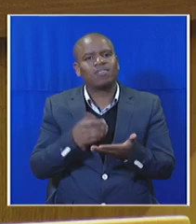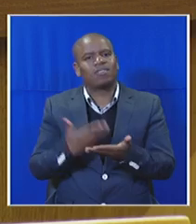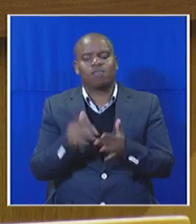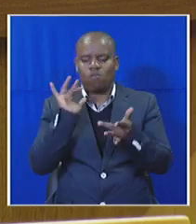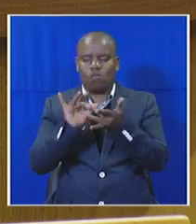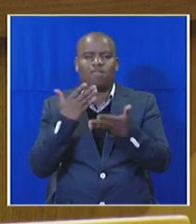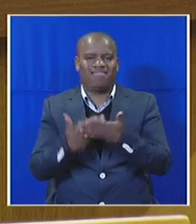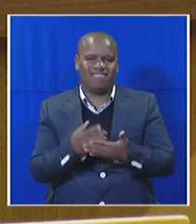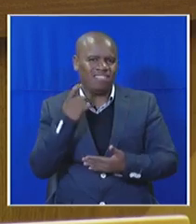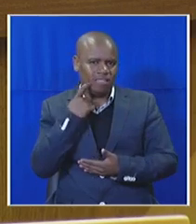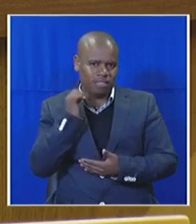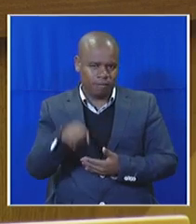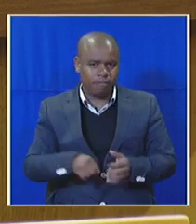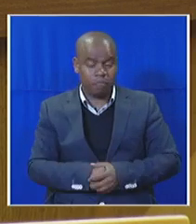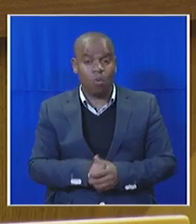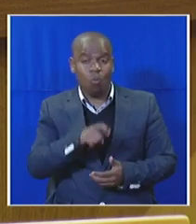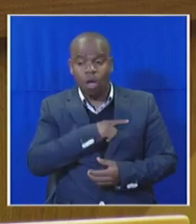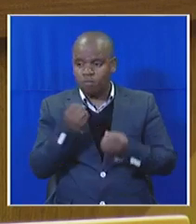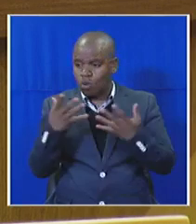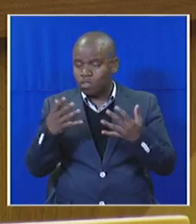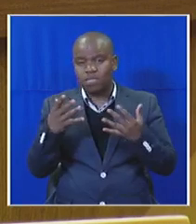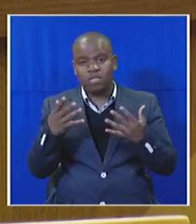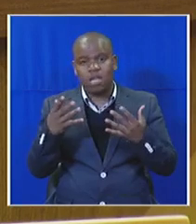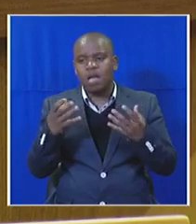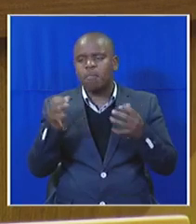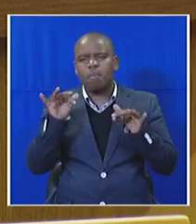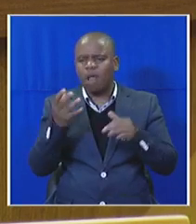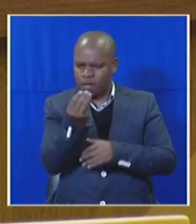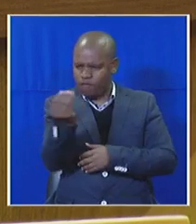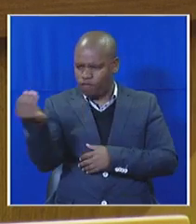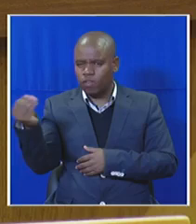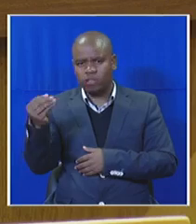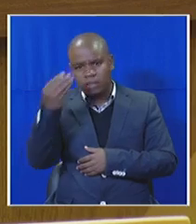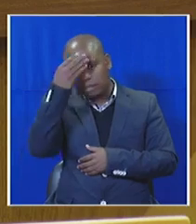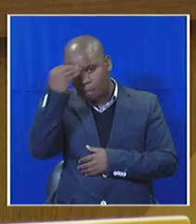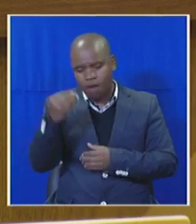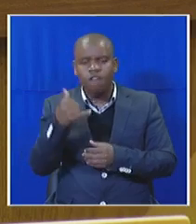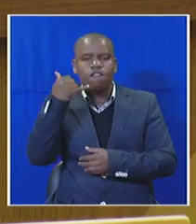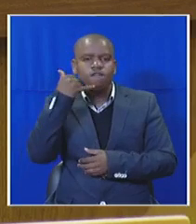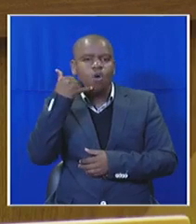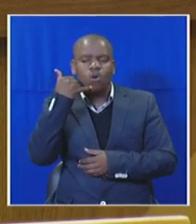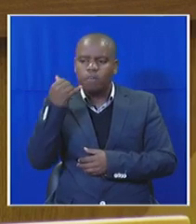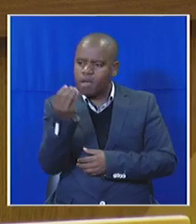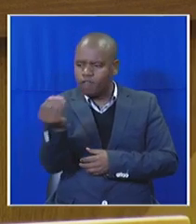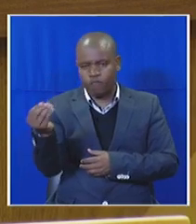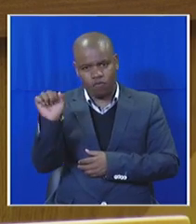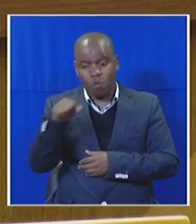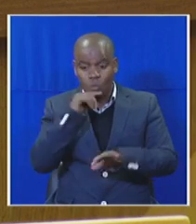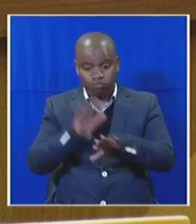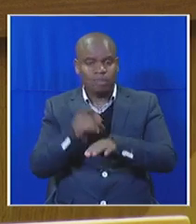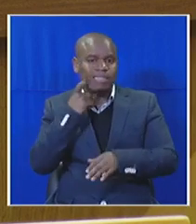of smartphones by millions of South Africans has also ensured that